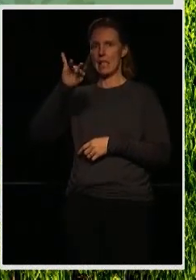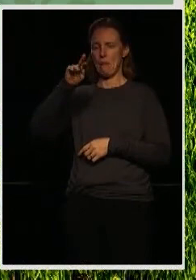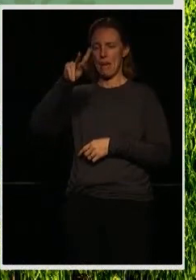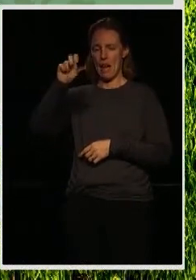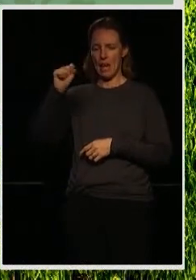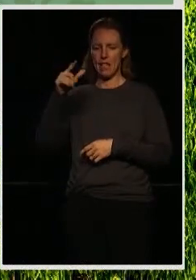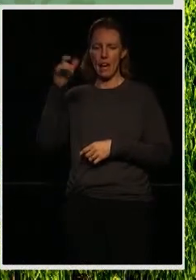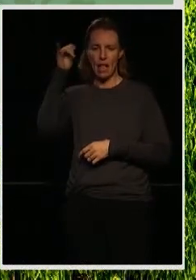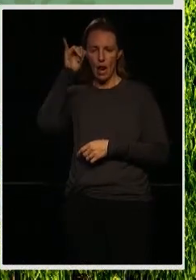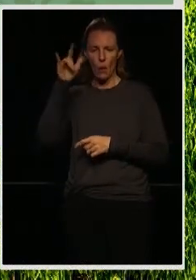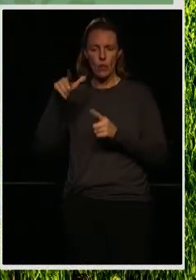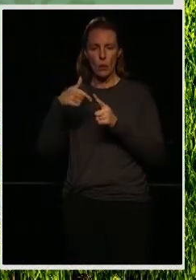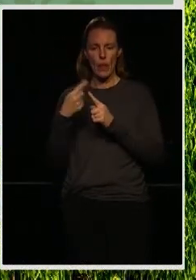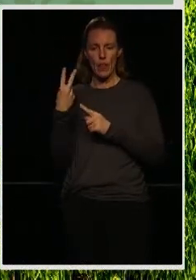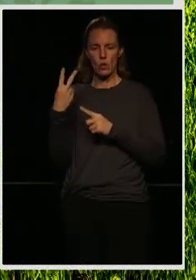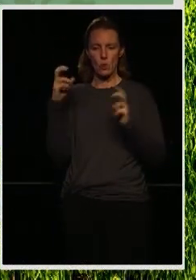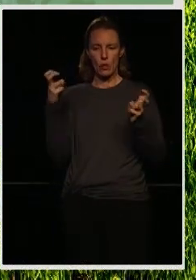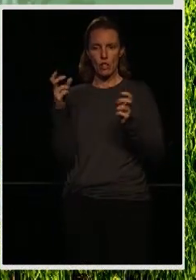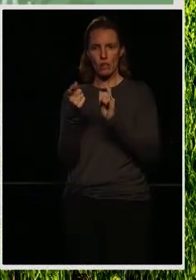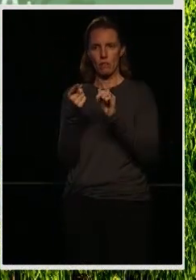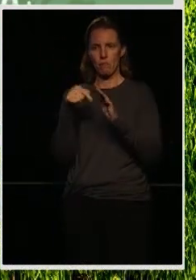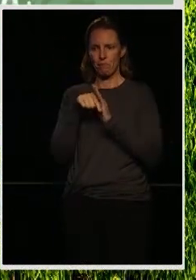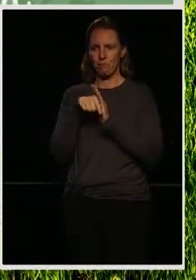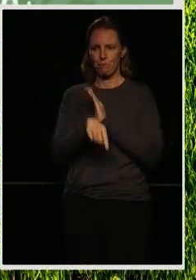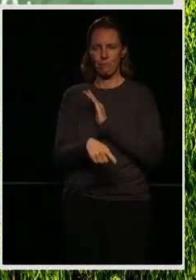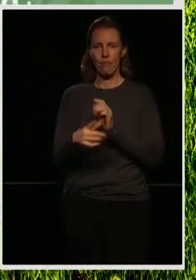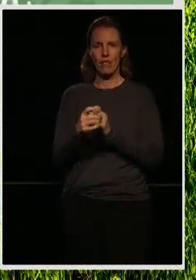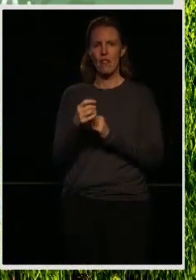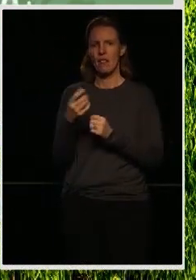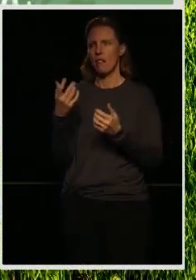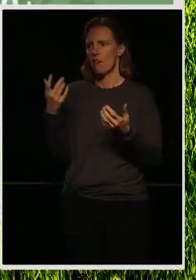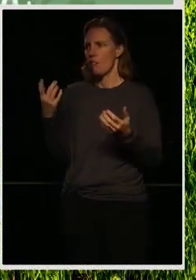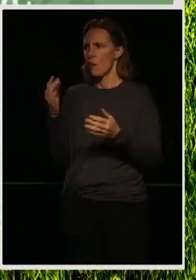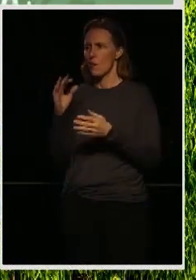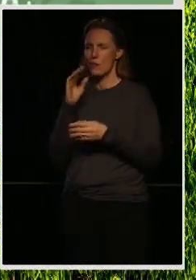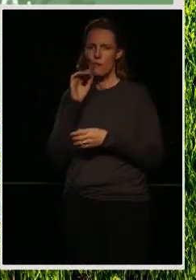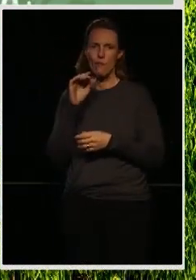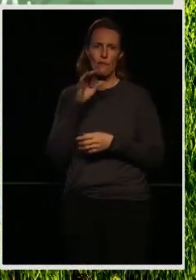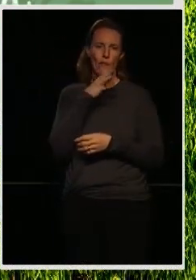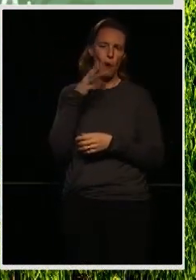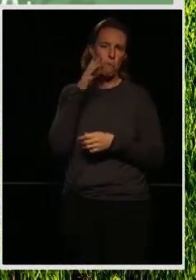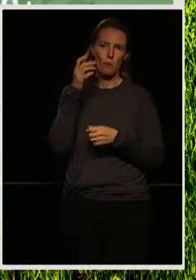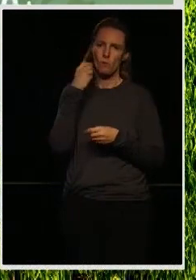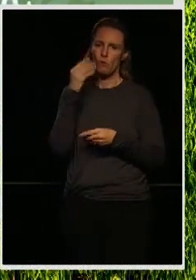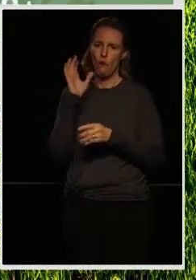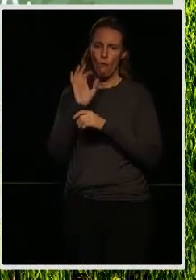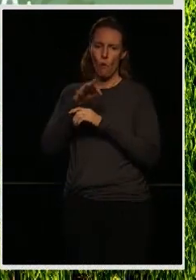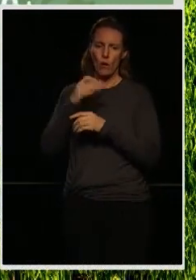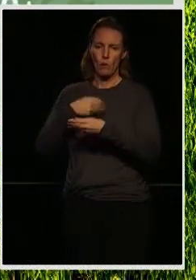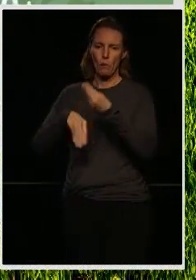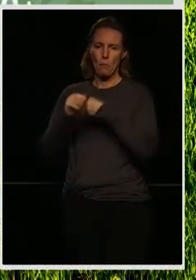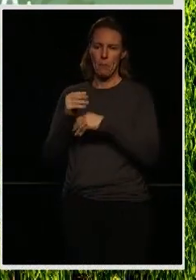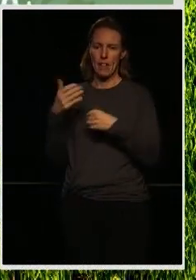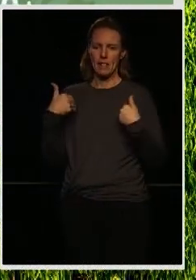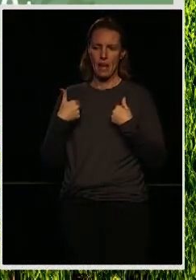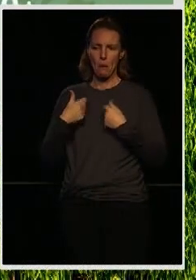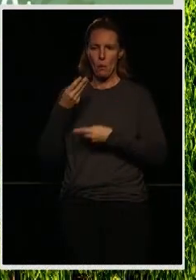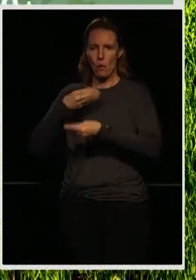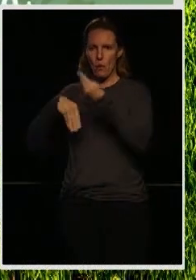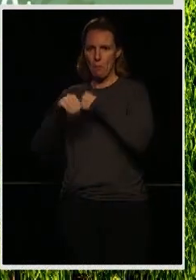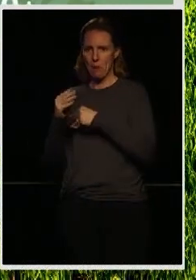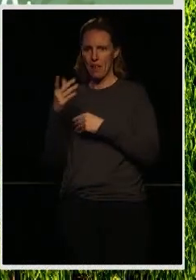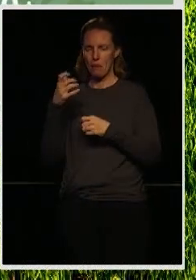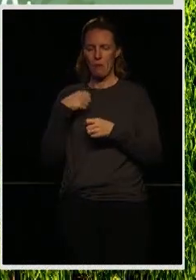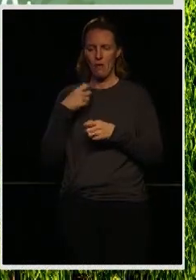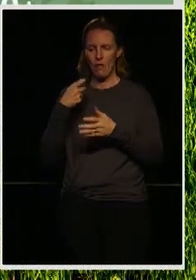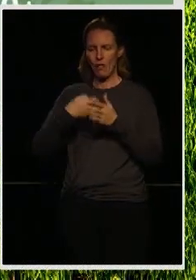two issues get too severe, farms are just forced to replace an animal. And replacement costs for an individual cow